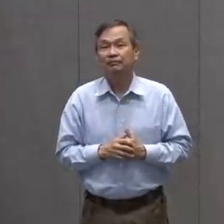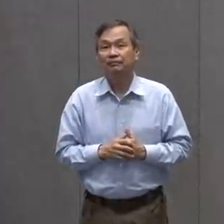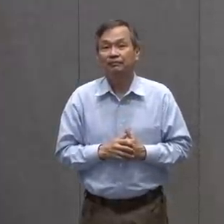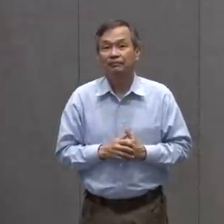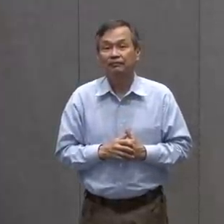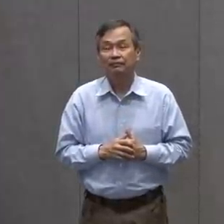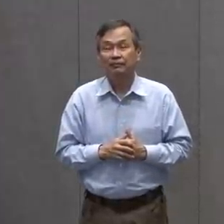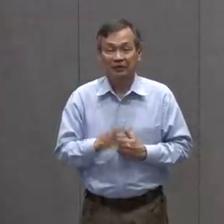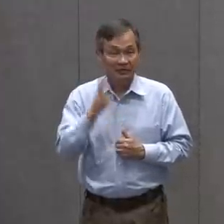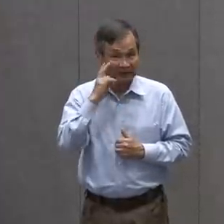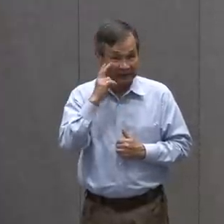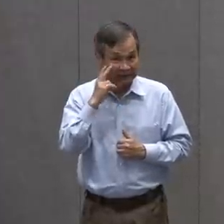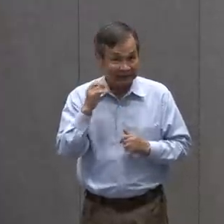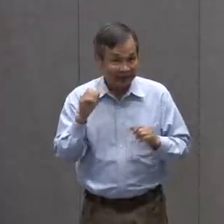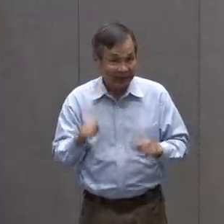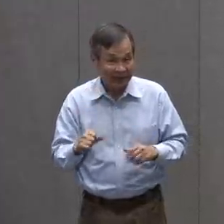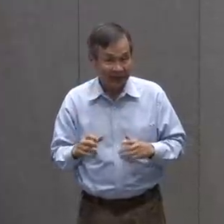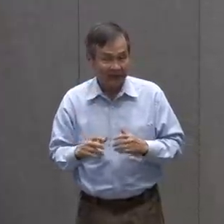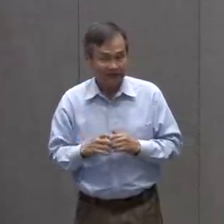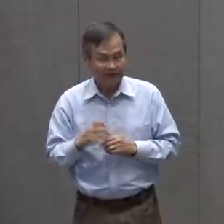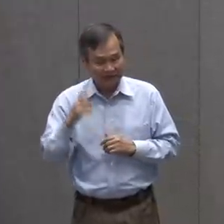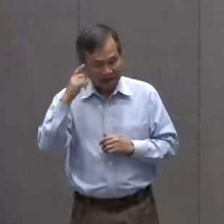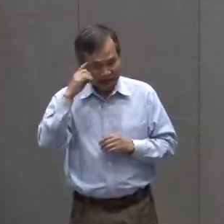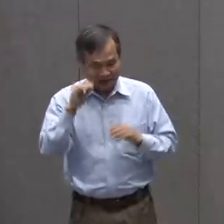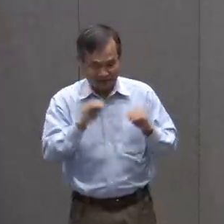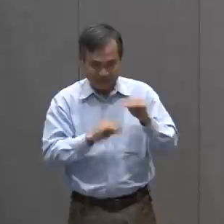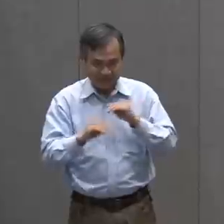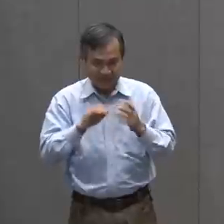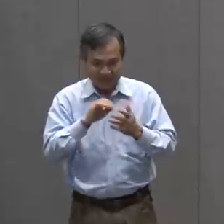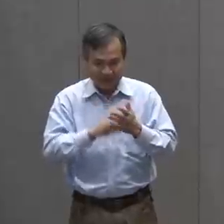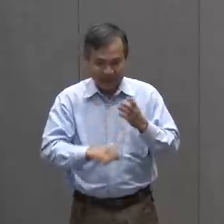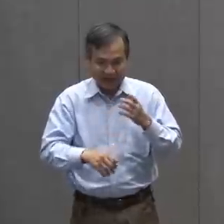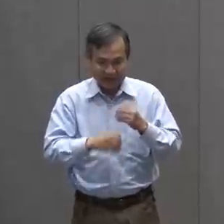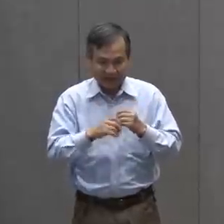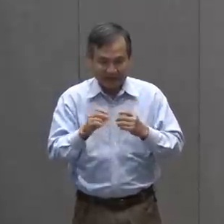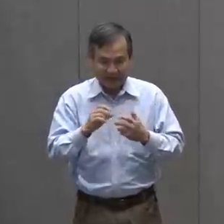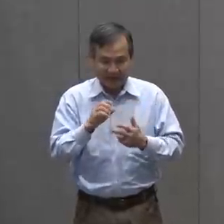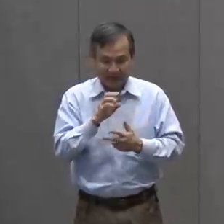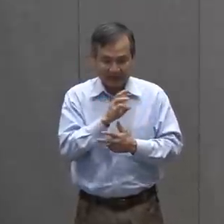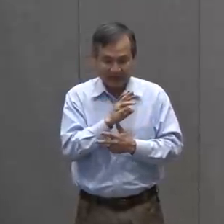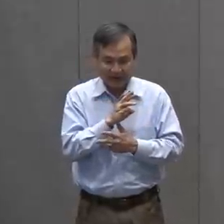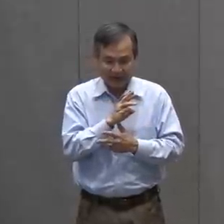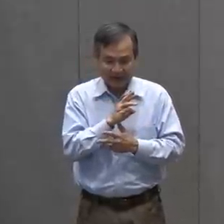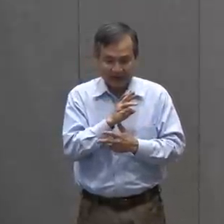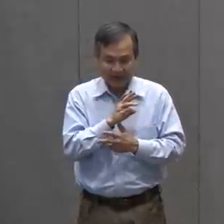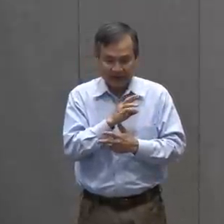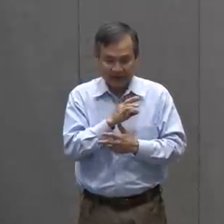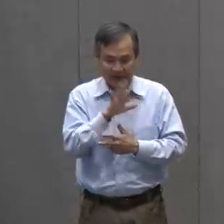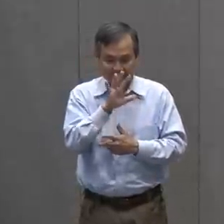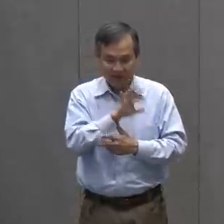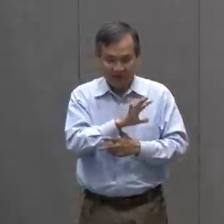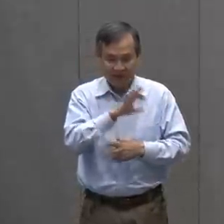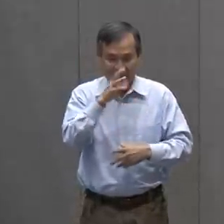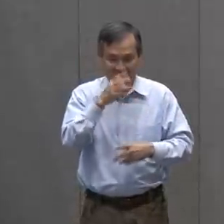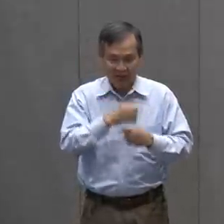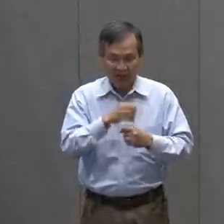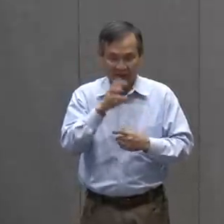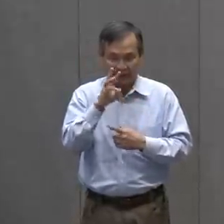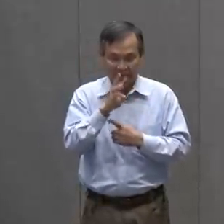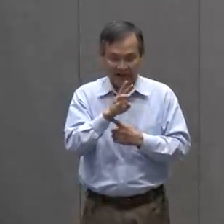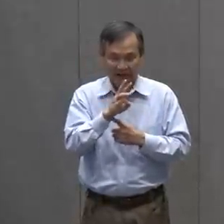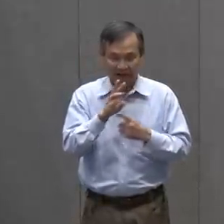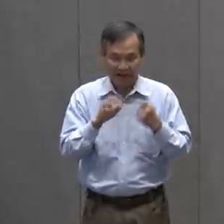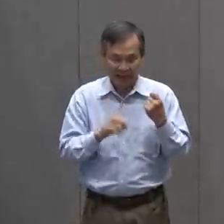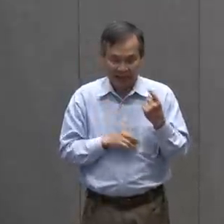2. All right, let me see if I can do any combination of this. So 5 plus 6 is